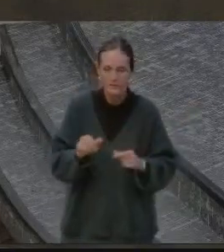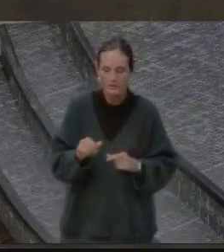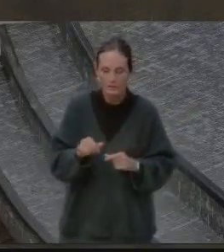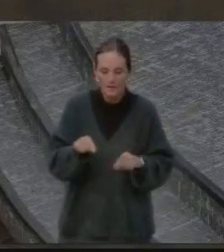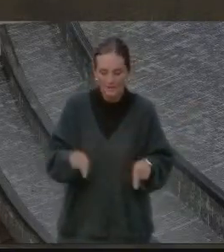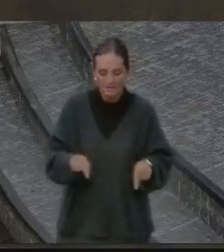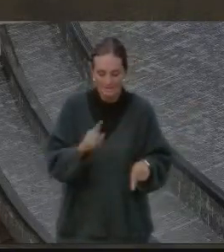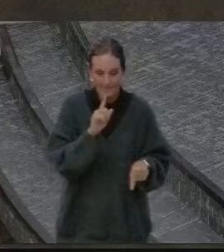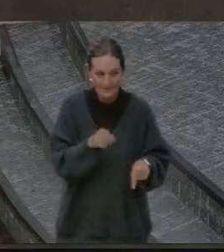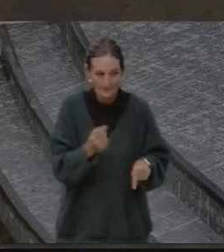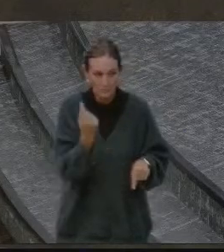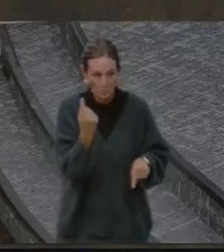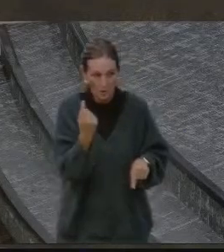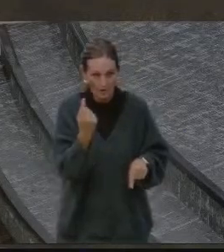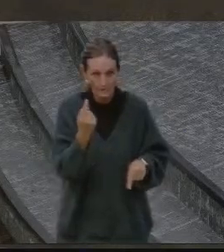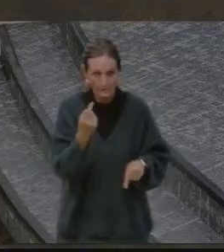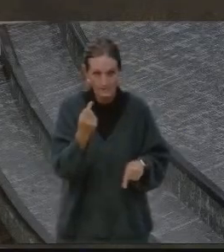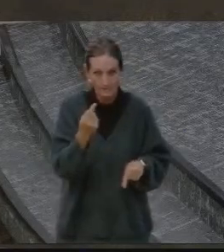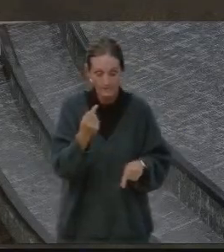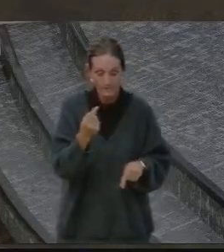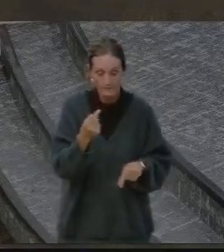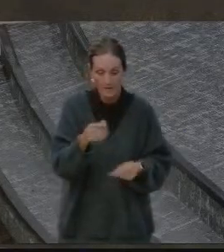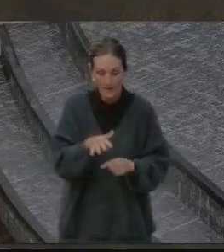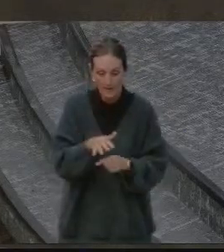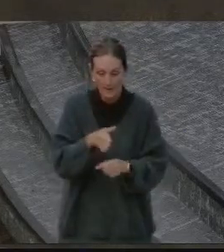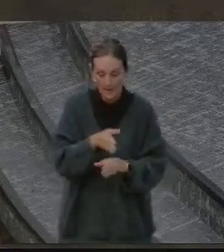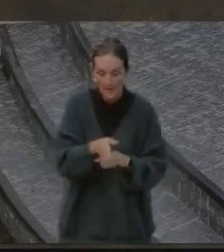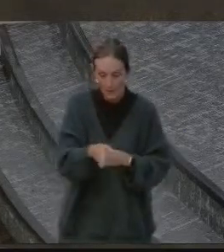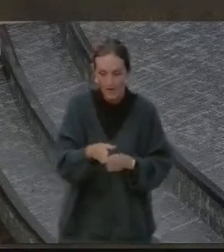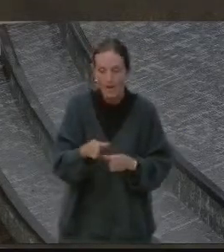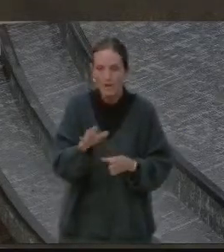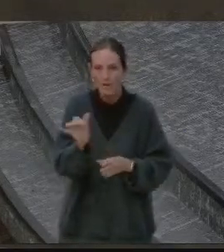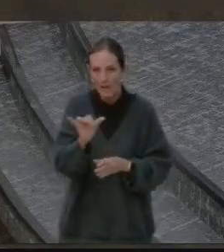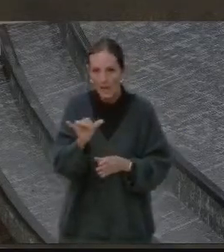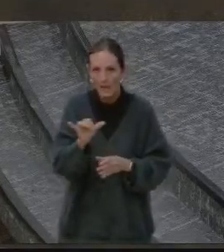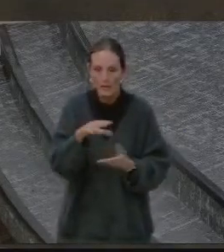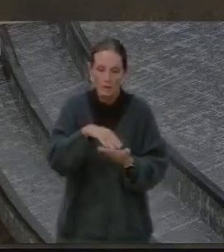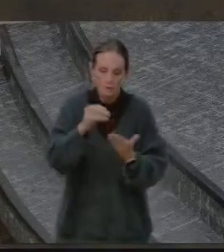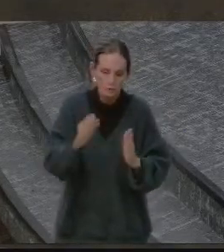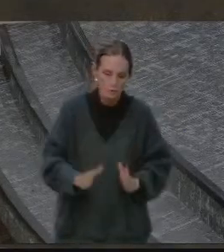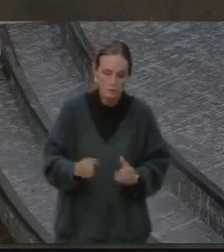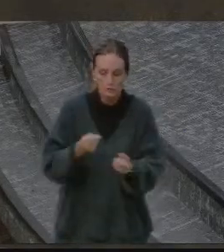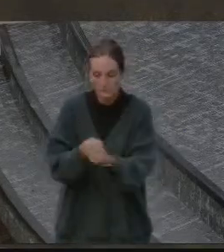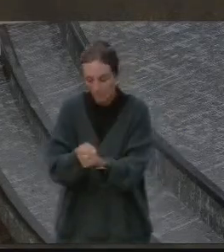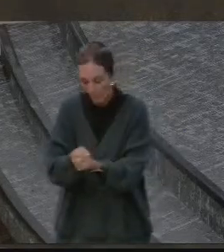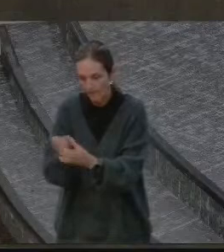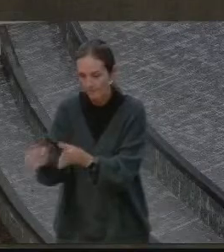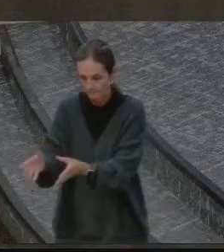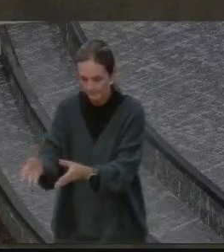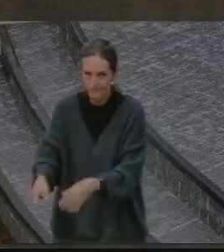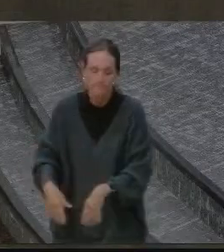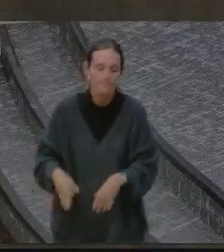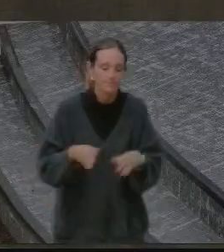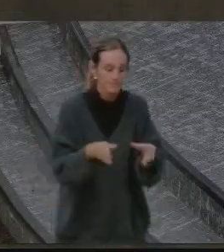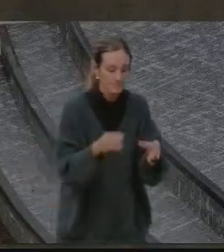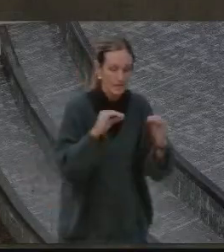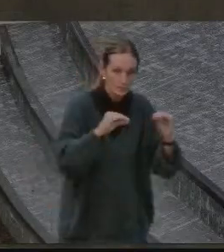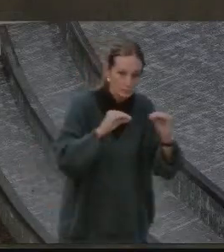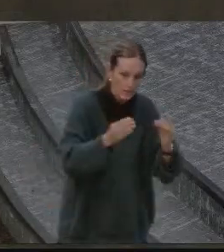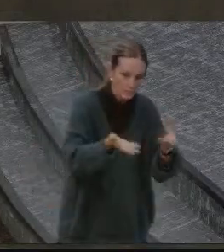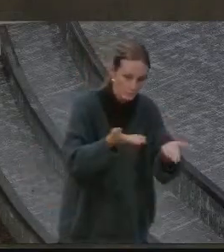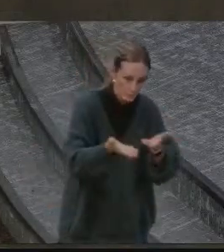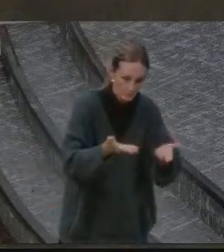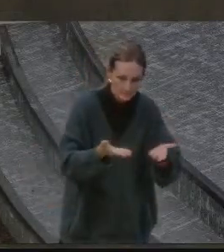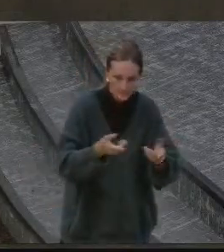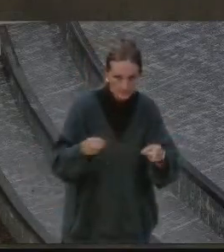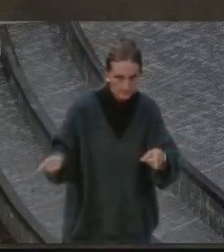is one area of student, like student supports, right, and then there's instructional services. Now, ideally, there's some